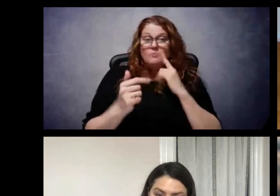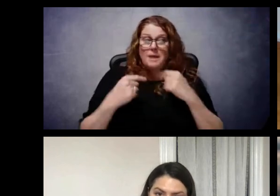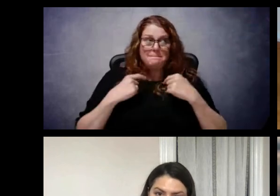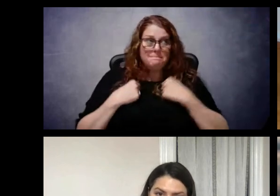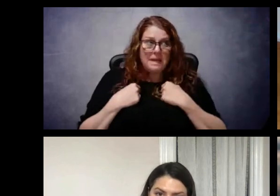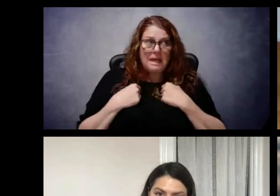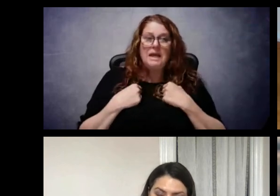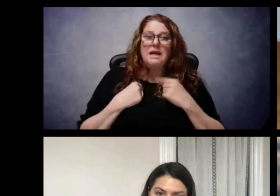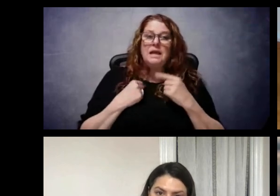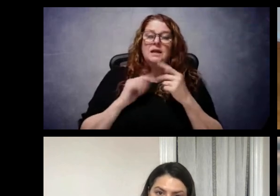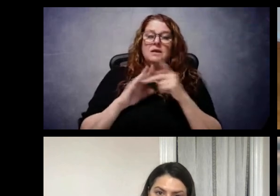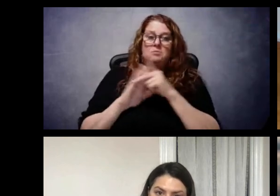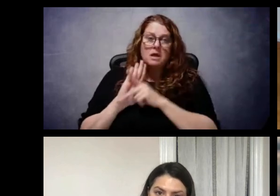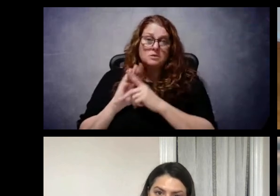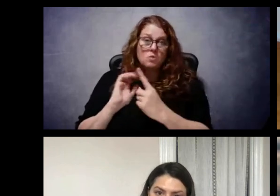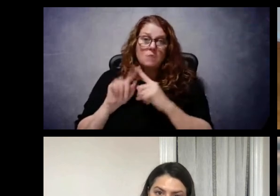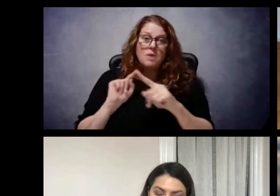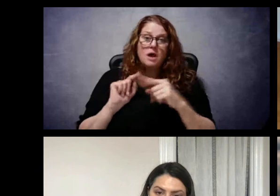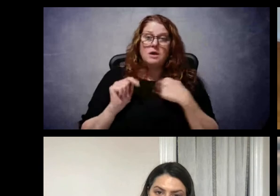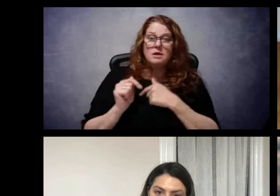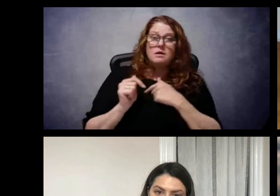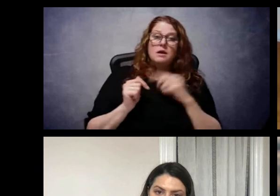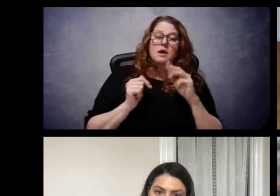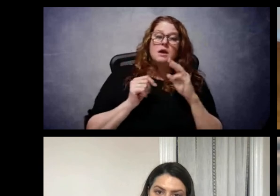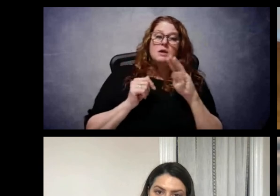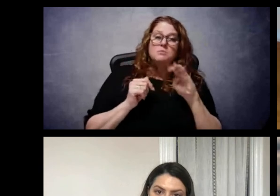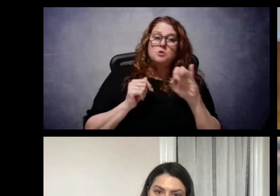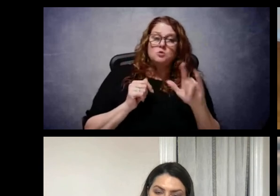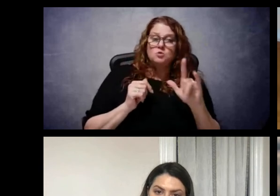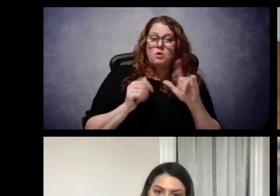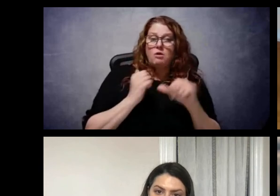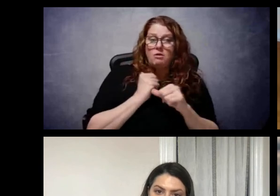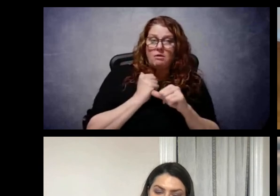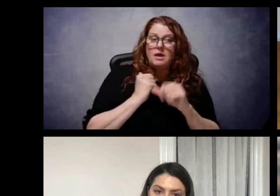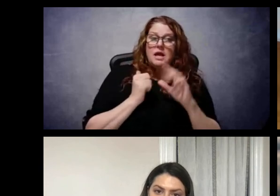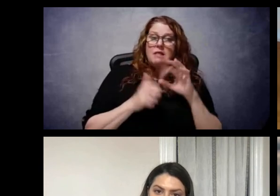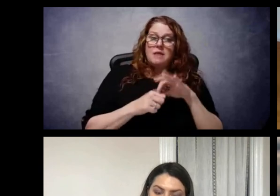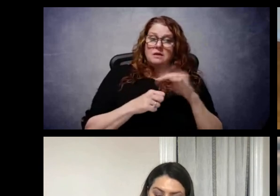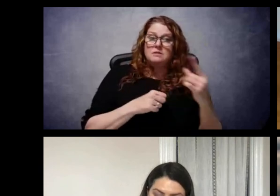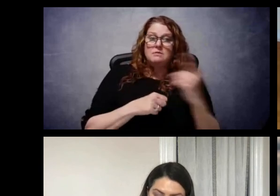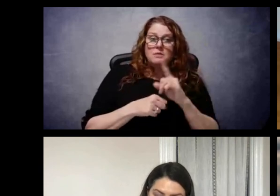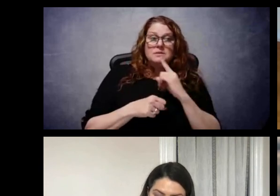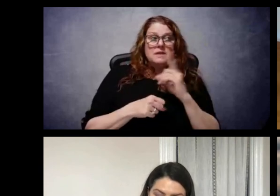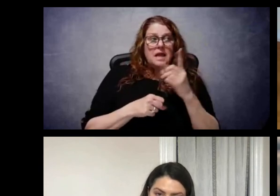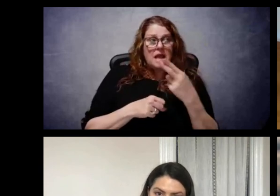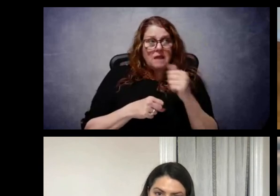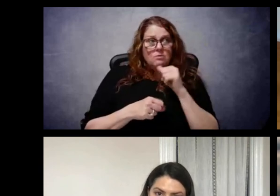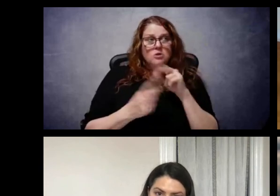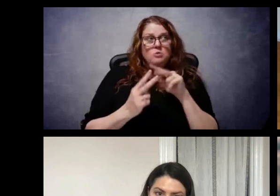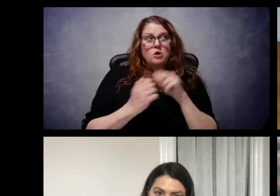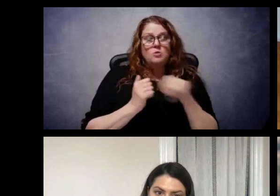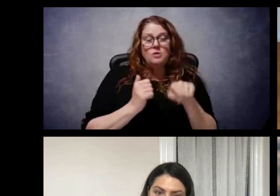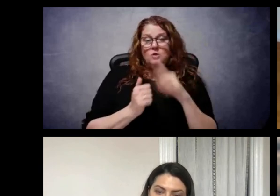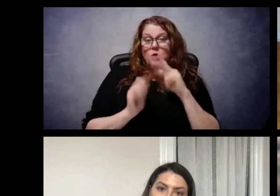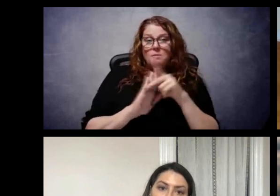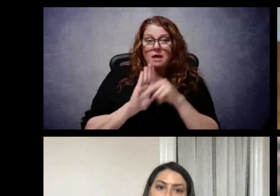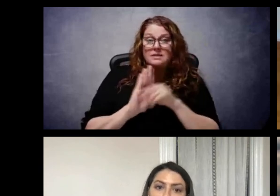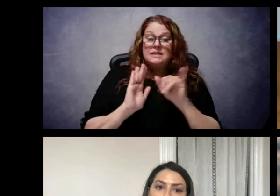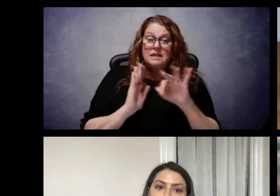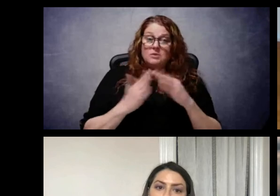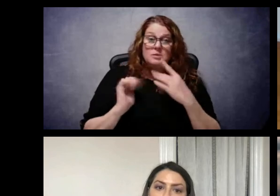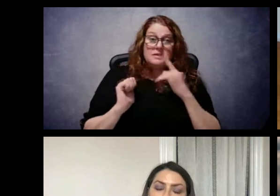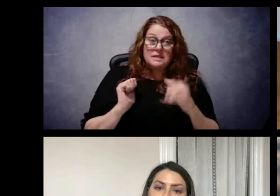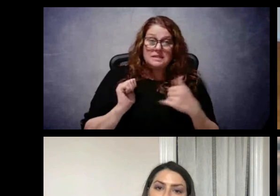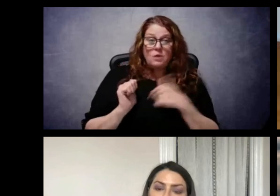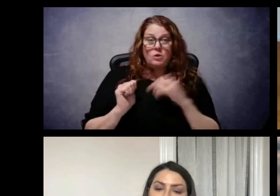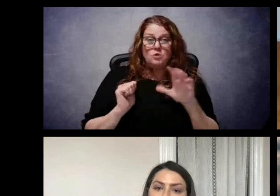policy wonk, or by us as mutual aid that has an elected that comes to us that says, hey, we'd like to partner with you on policy. If community says that, we do it.